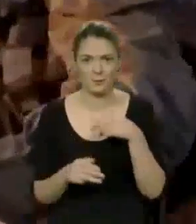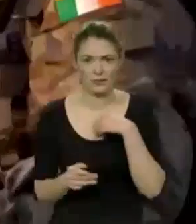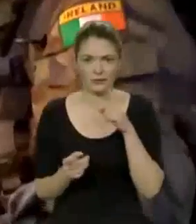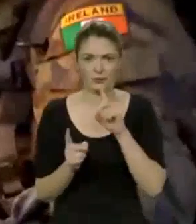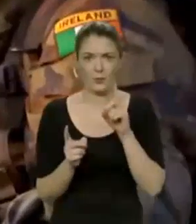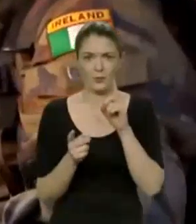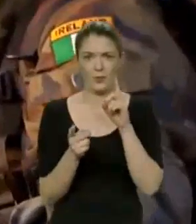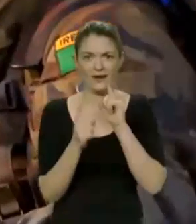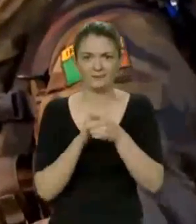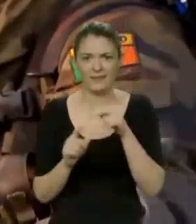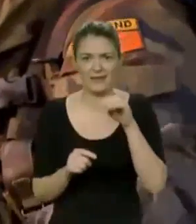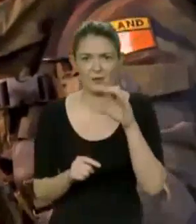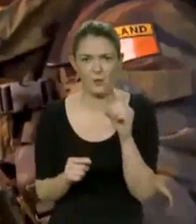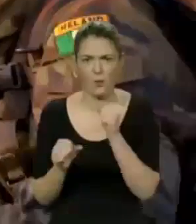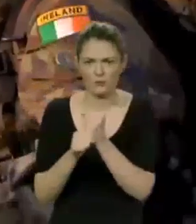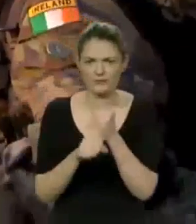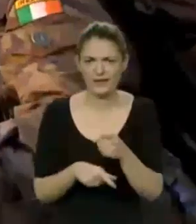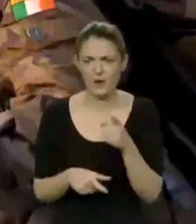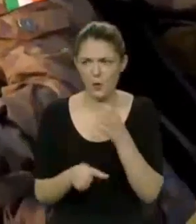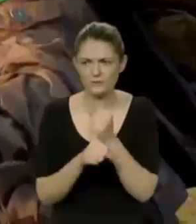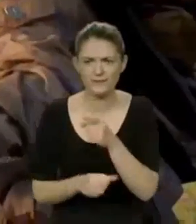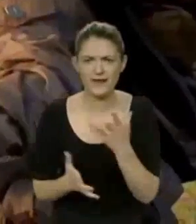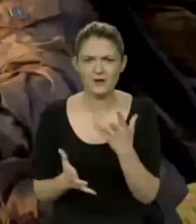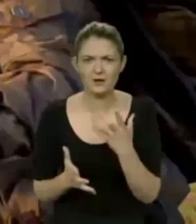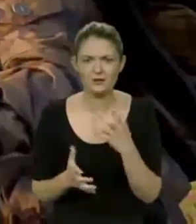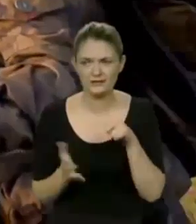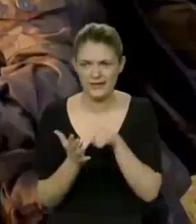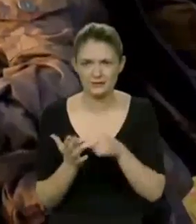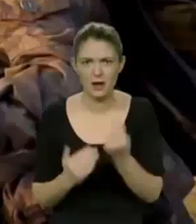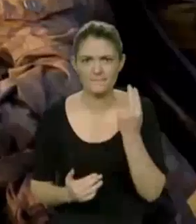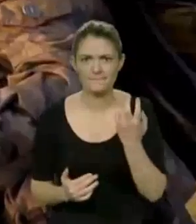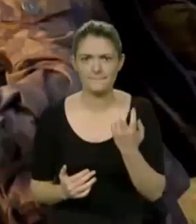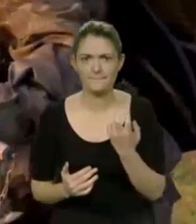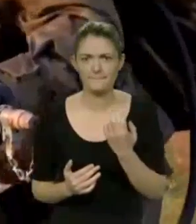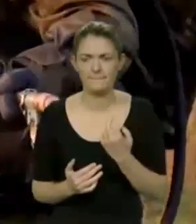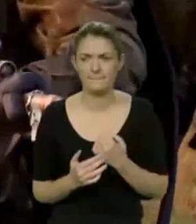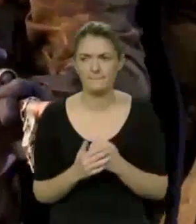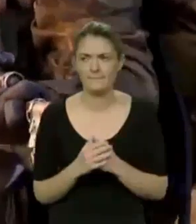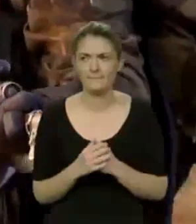there. Hold it there. Hold it there. Hold it there. And stand up.